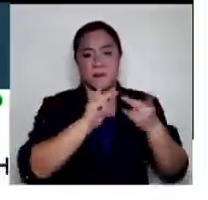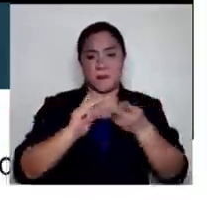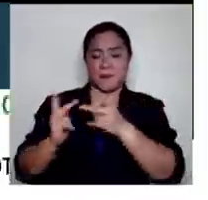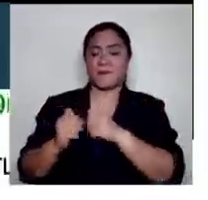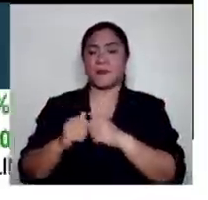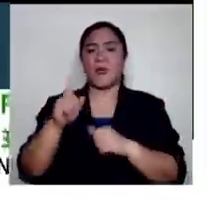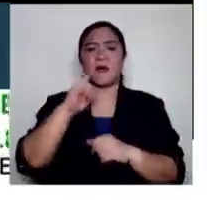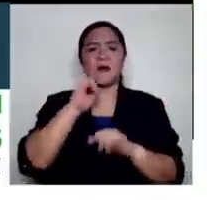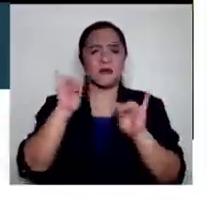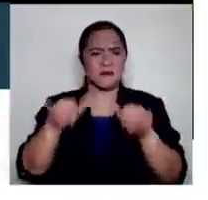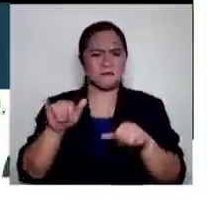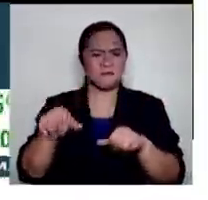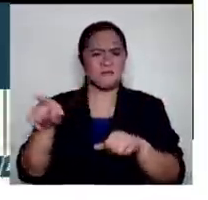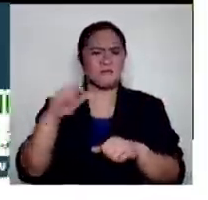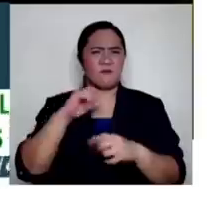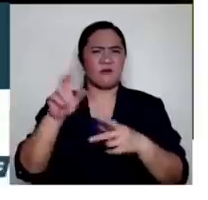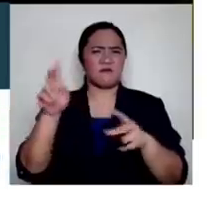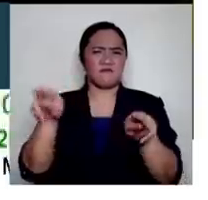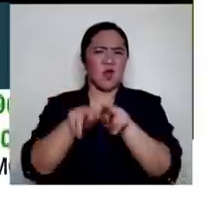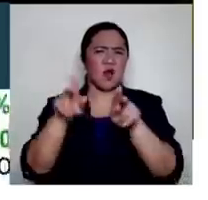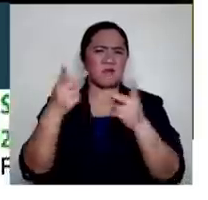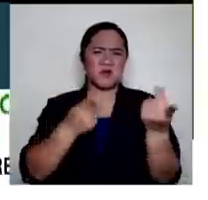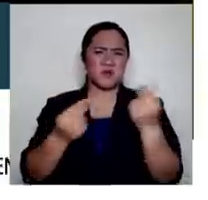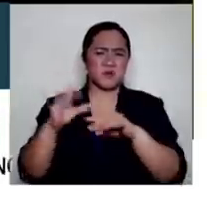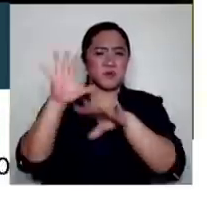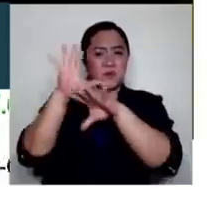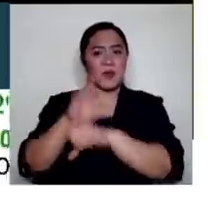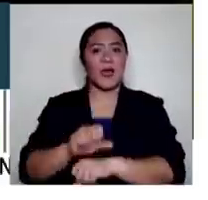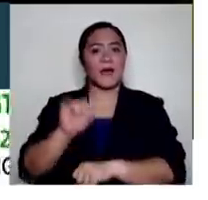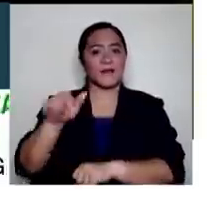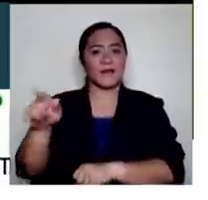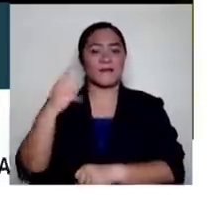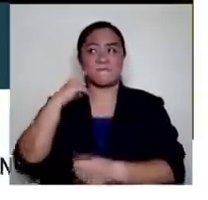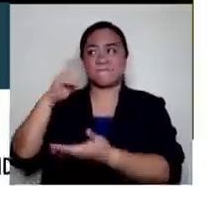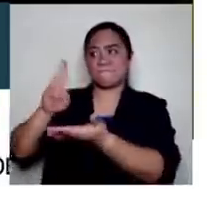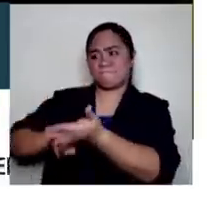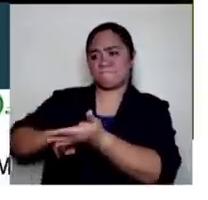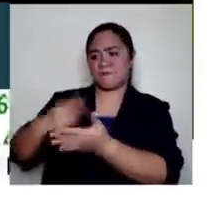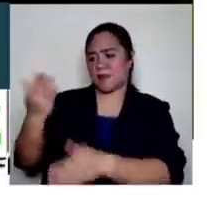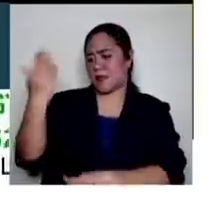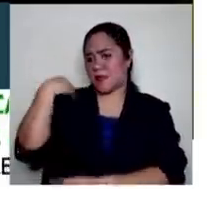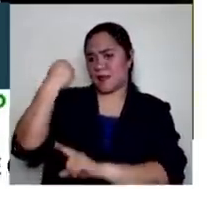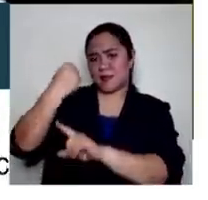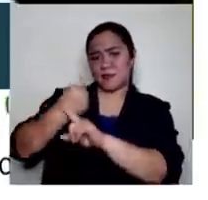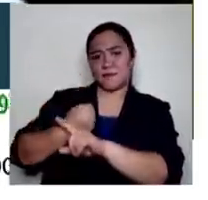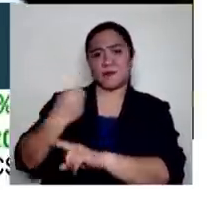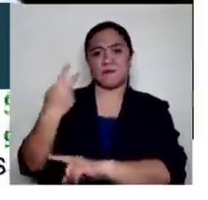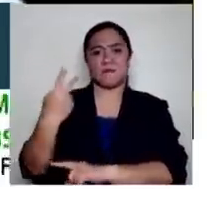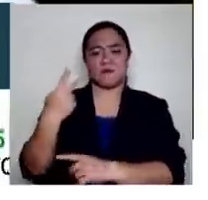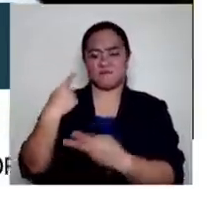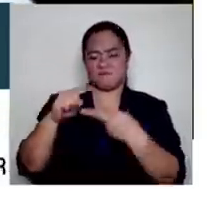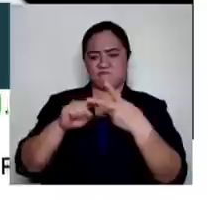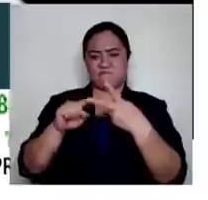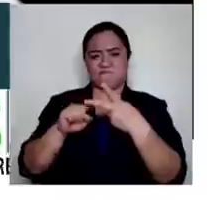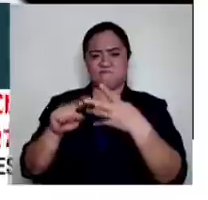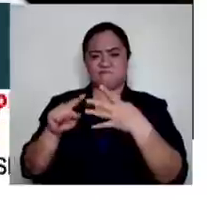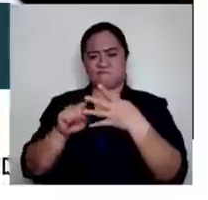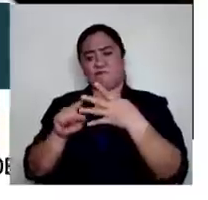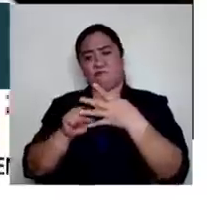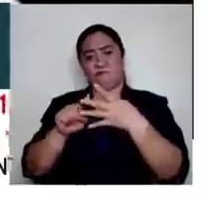So that's why we did it also. We signed, I think, September, second week of September, the alliance